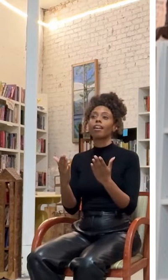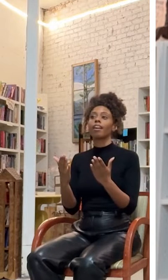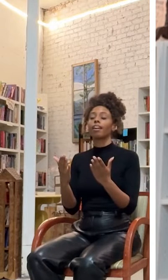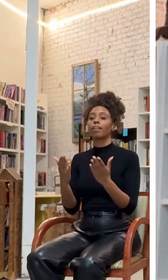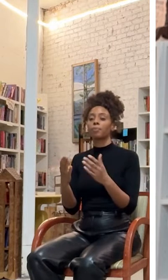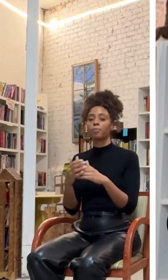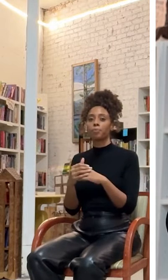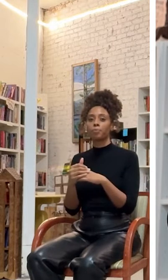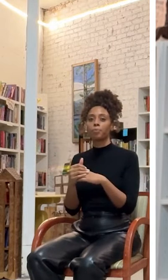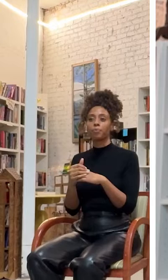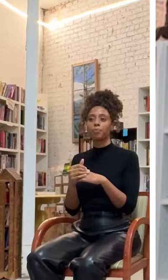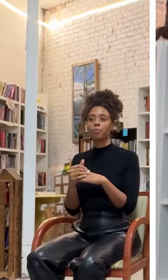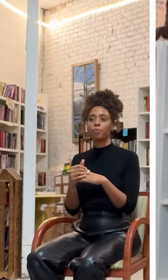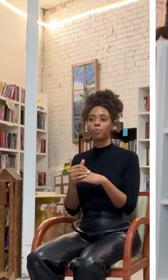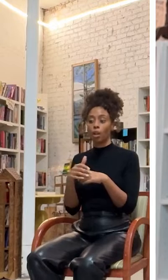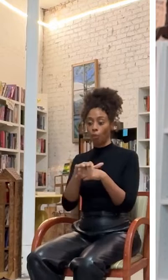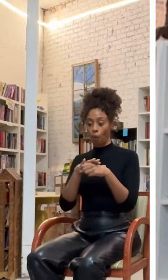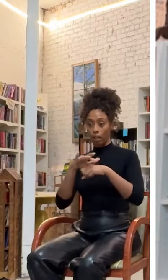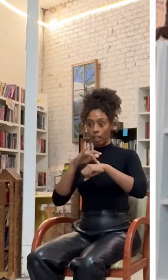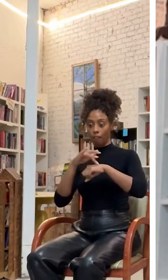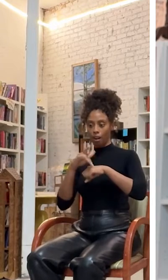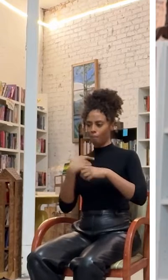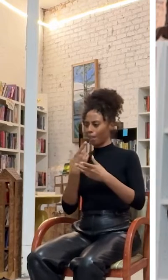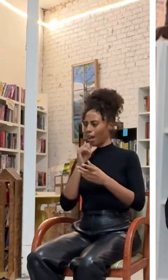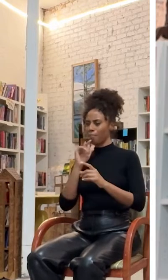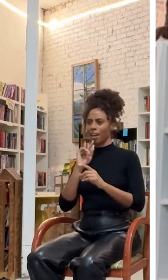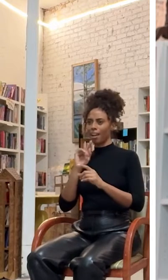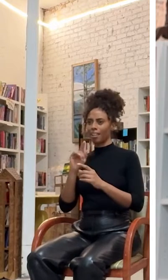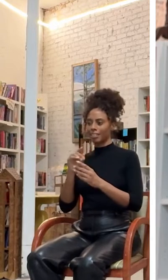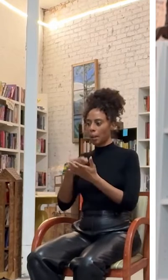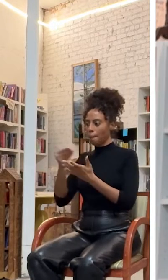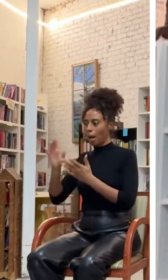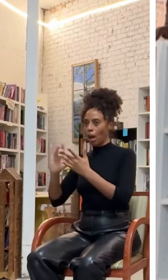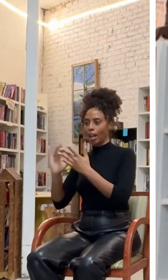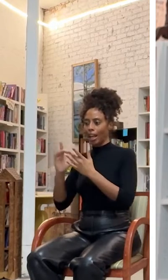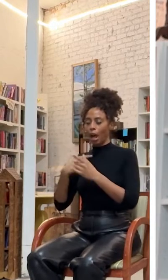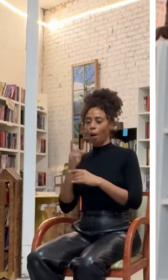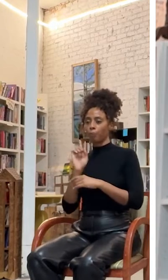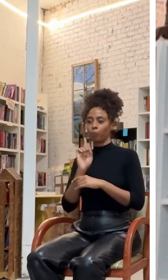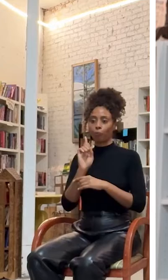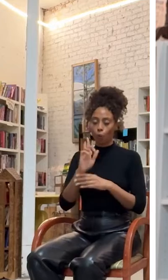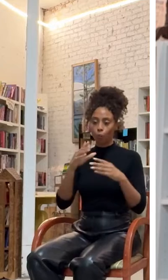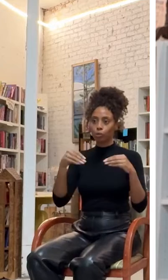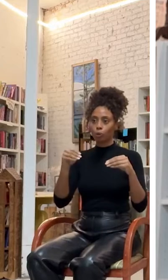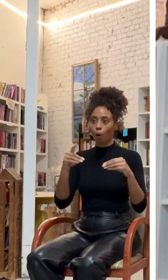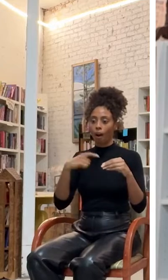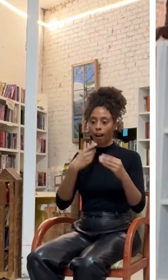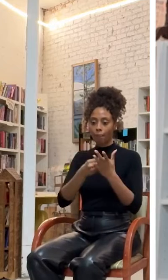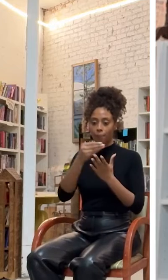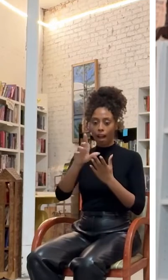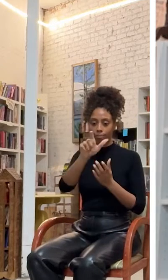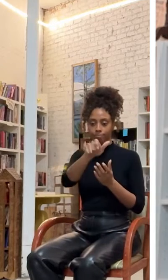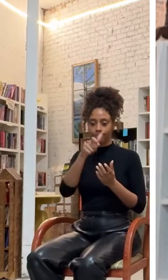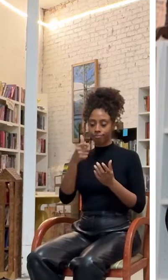was going to be available locally, I'm not ordering this. I'm going to a store and I'm grabbing the book myself. And I made